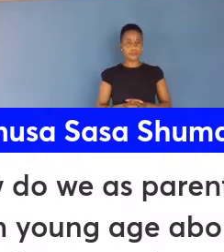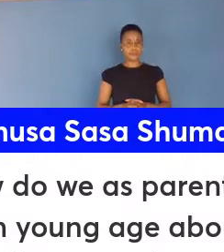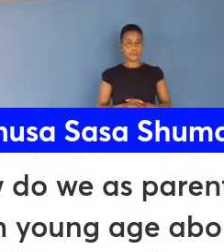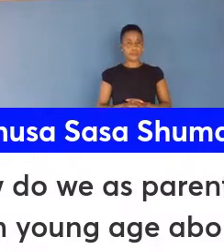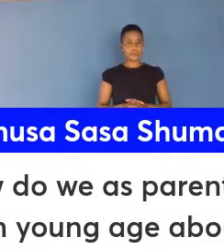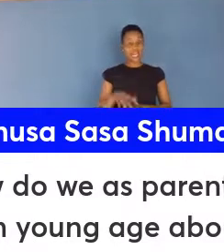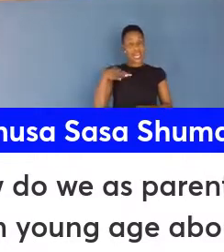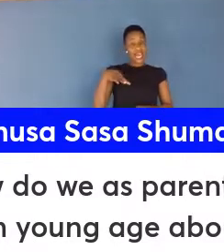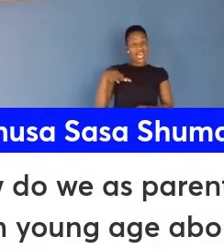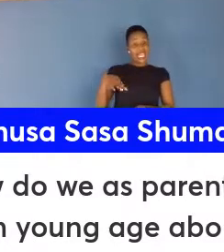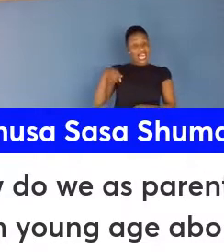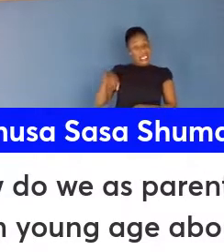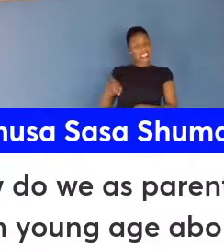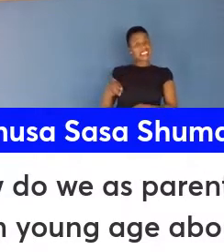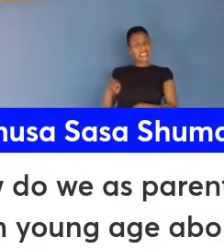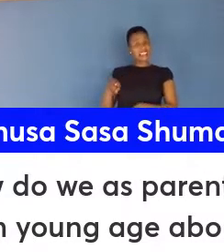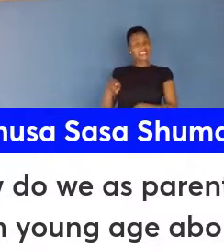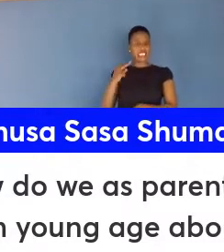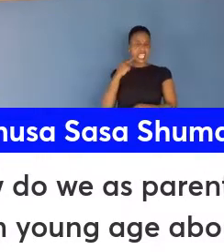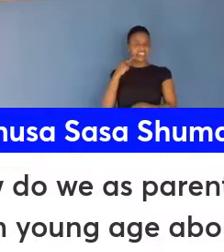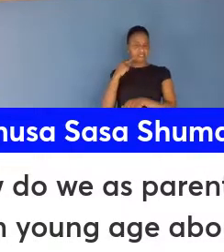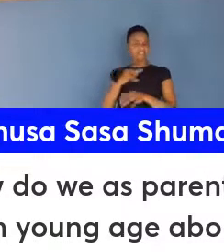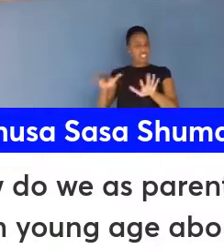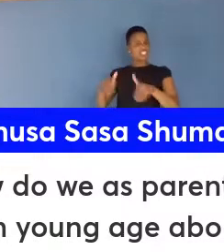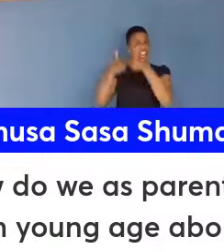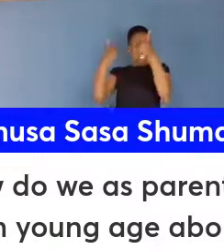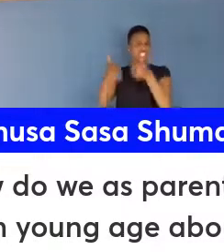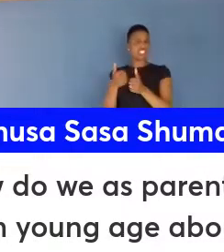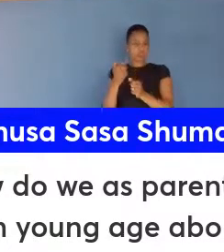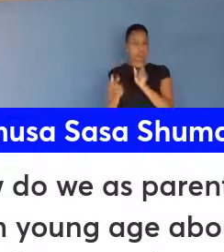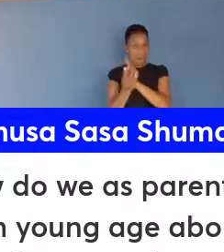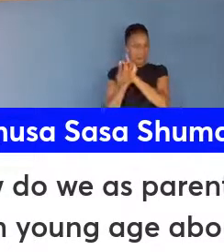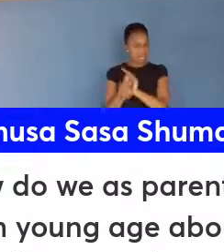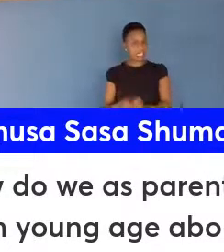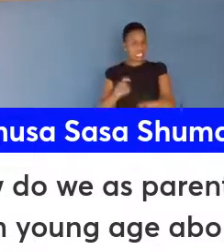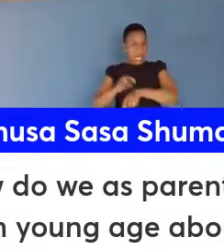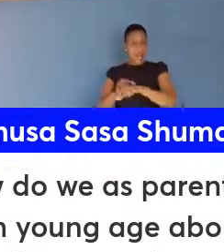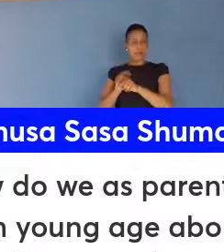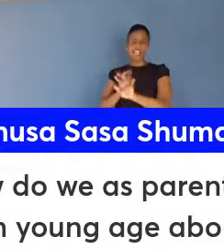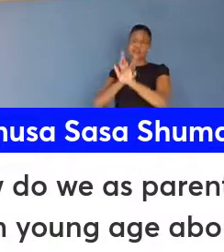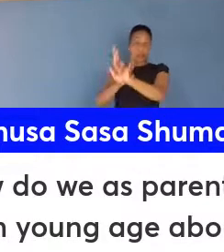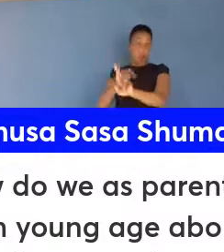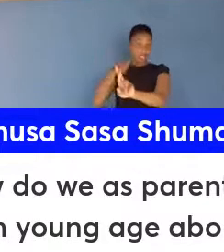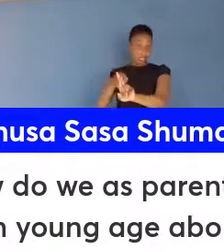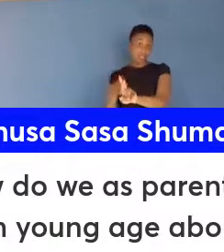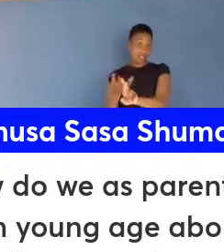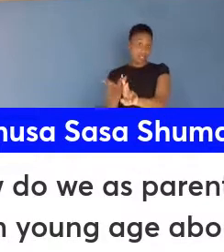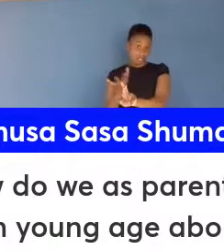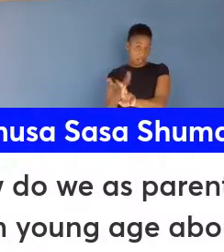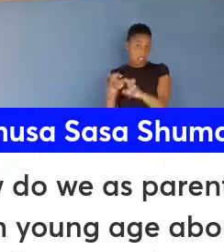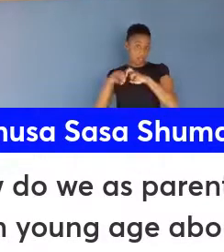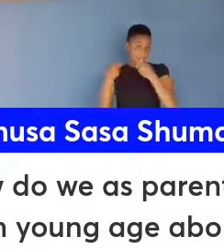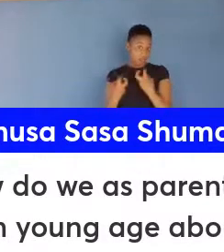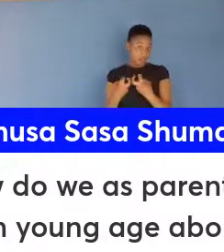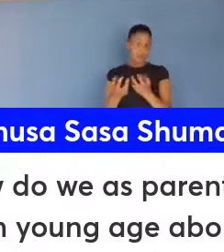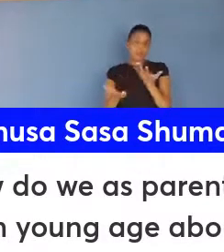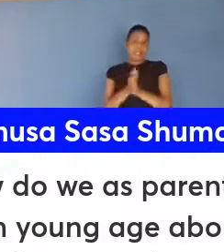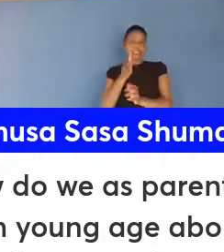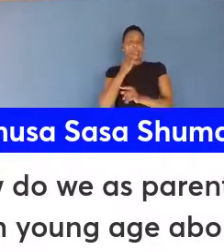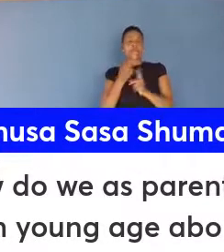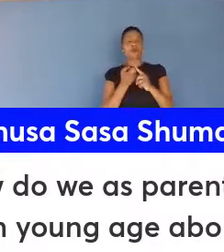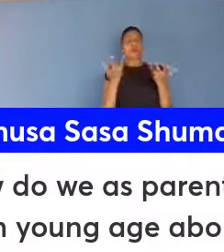experience challenges when reporting these violations? Say from the uh, justice system